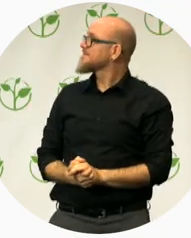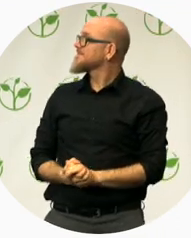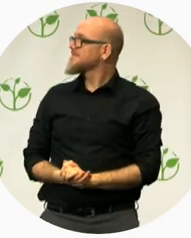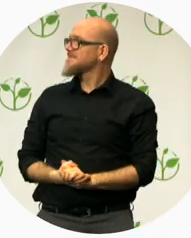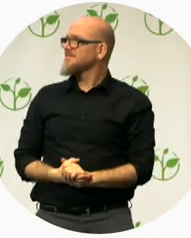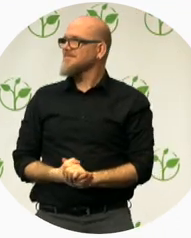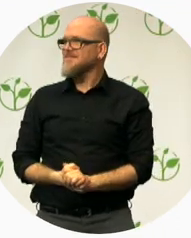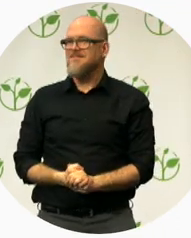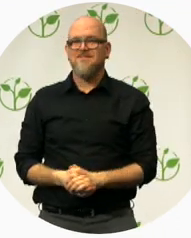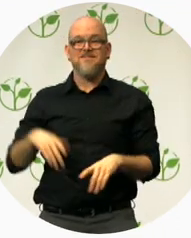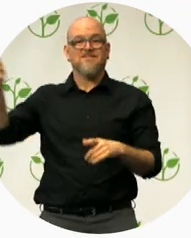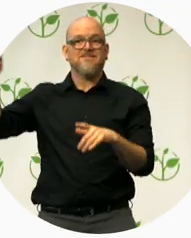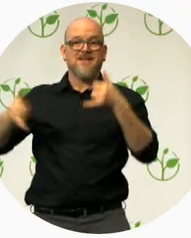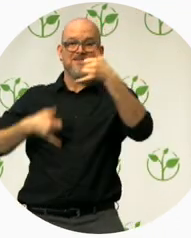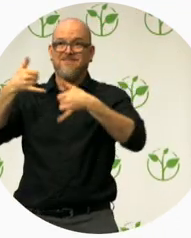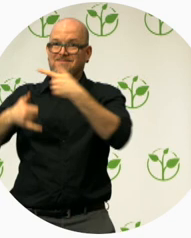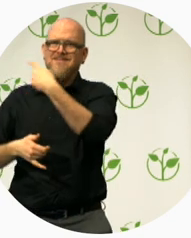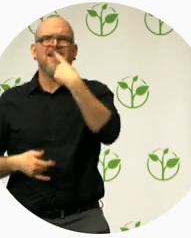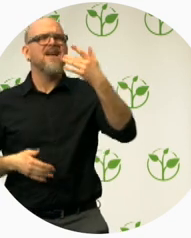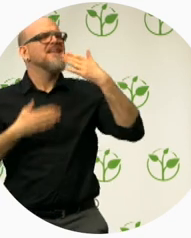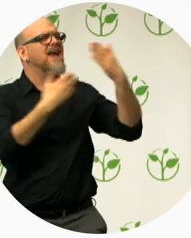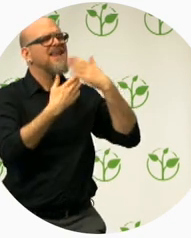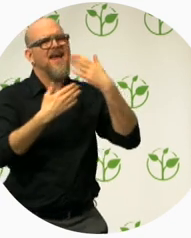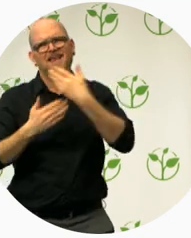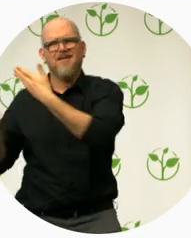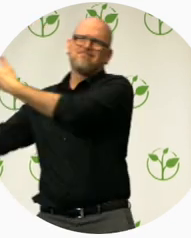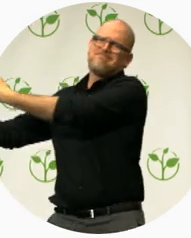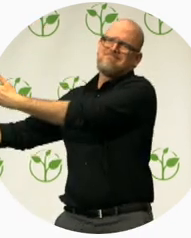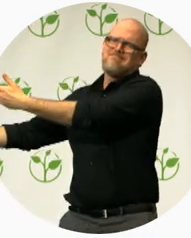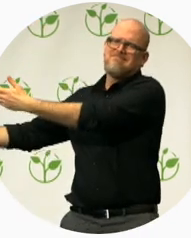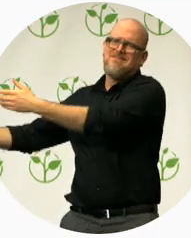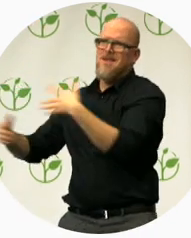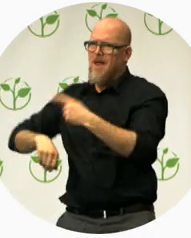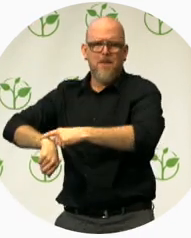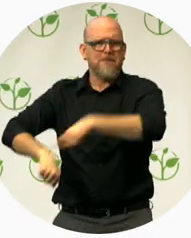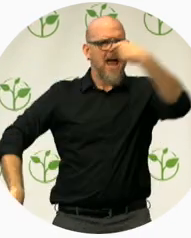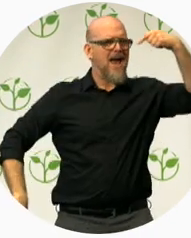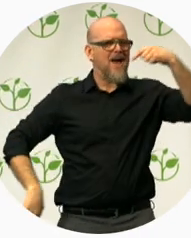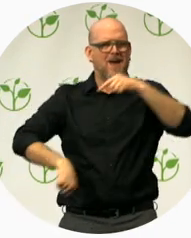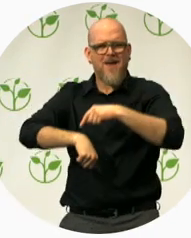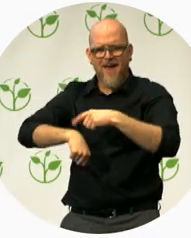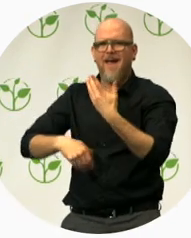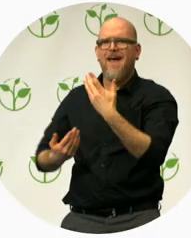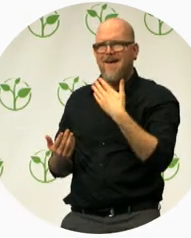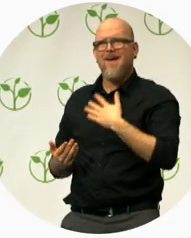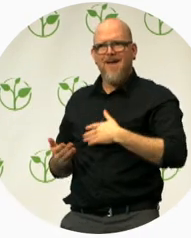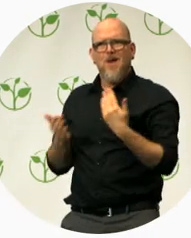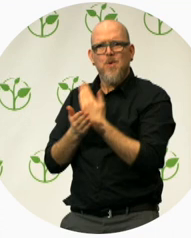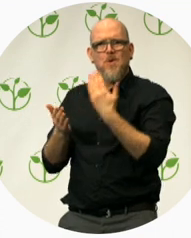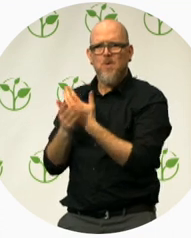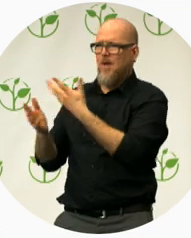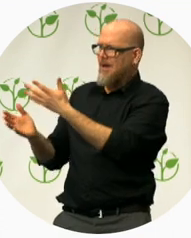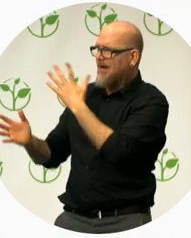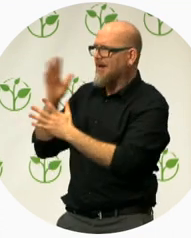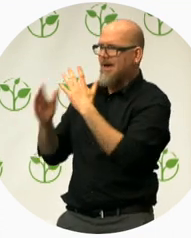Yeah, a big round of applause. I mean, we could have sat here and listened to you guys for hours. So to Christopher, Rodrigo, and David, and Michael, that was